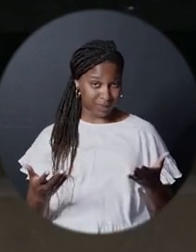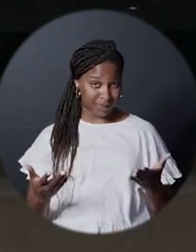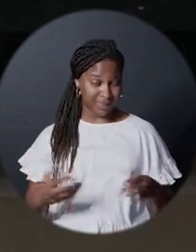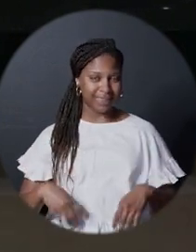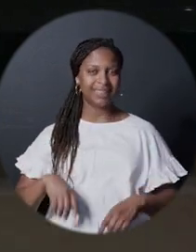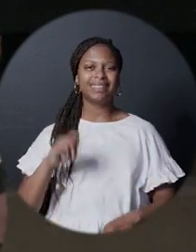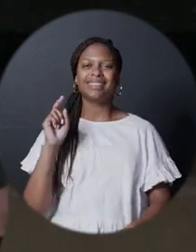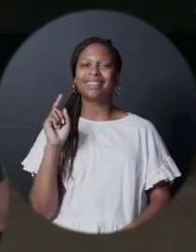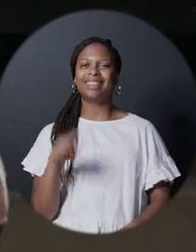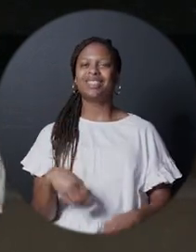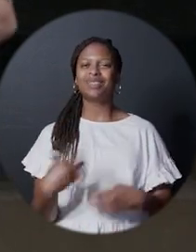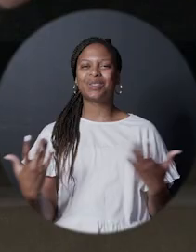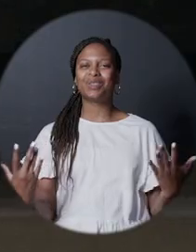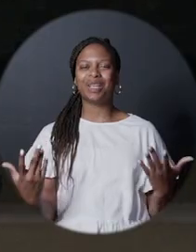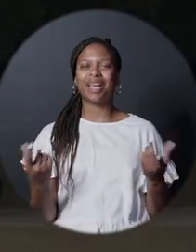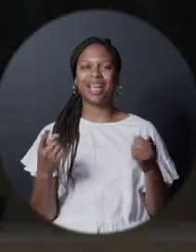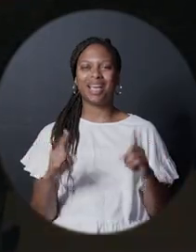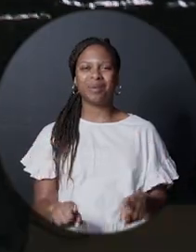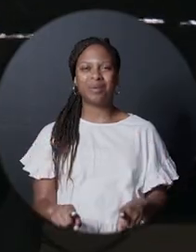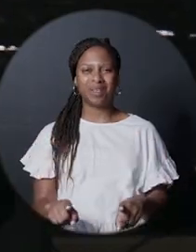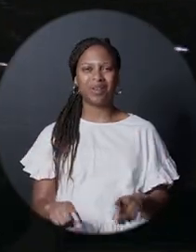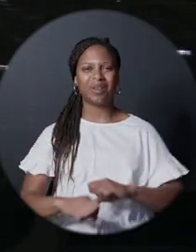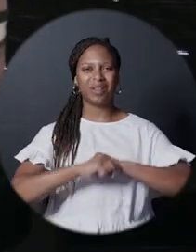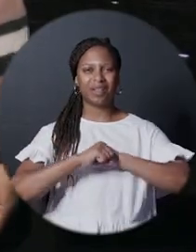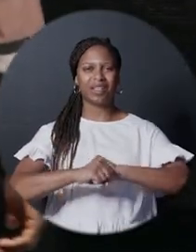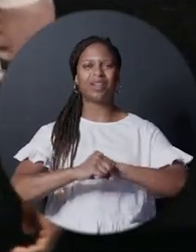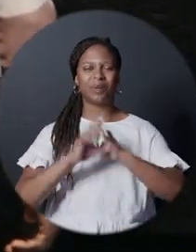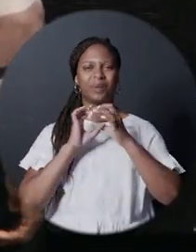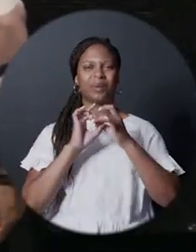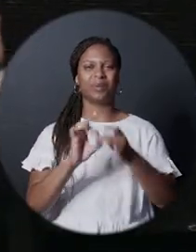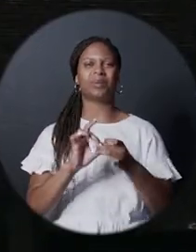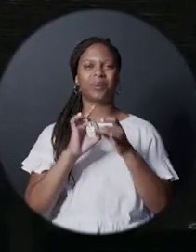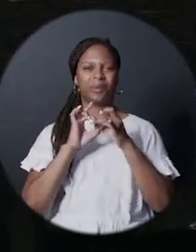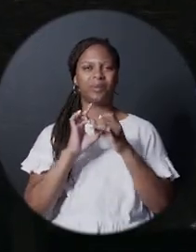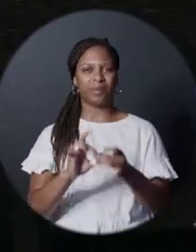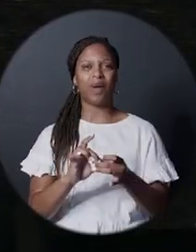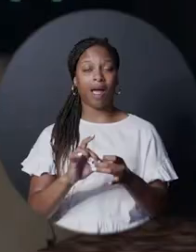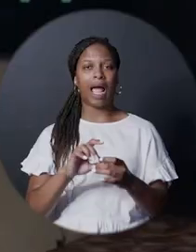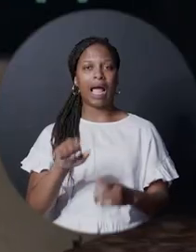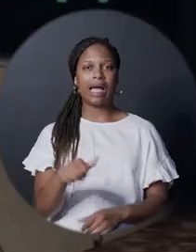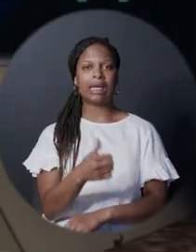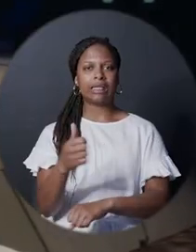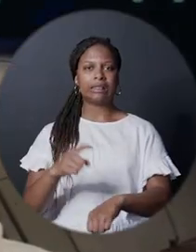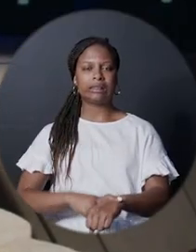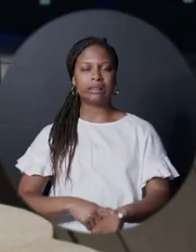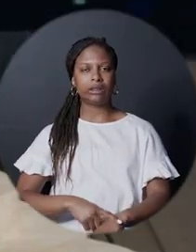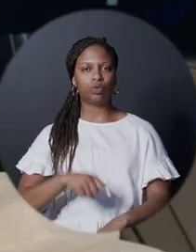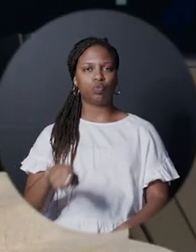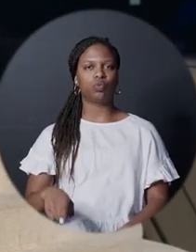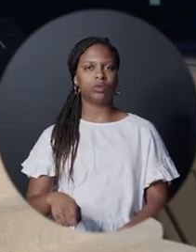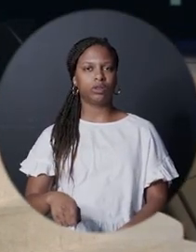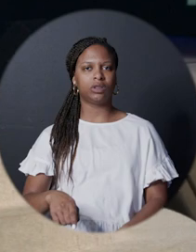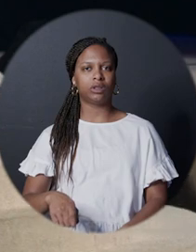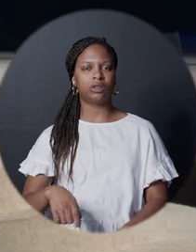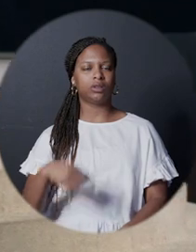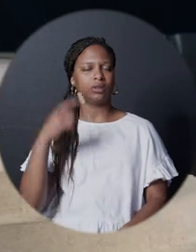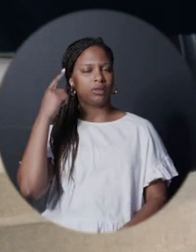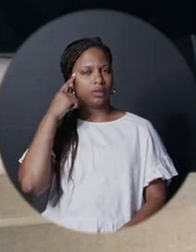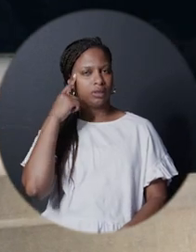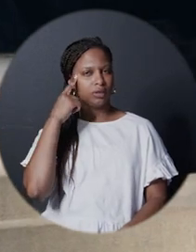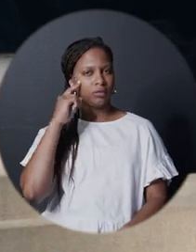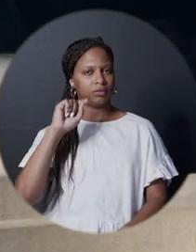So, this is what causes us to be so defensive in relationships, because anytime we